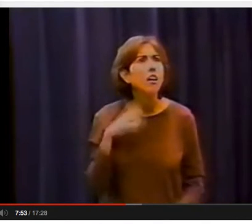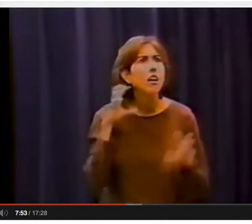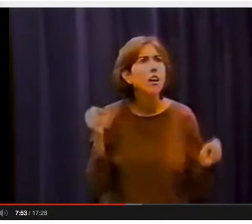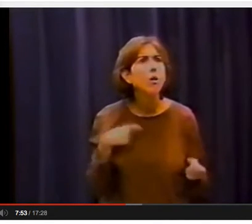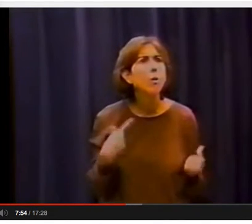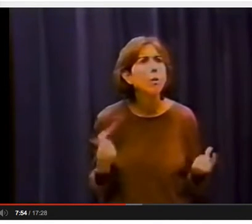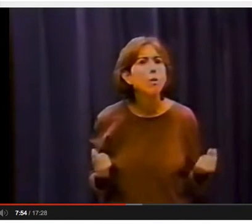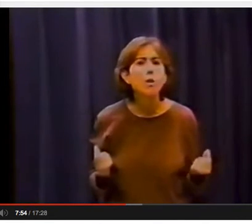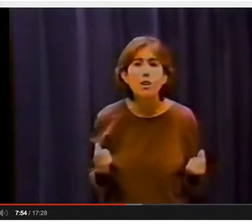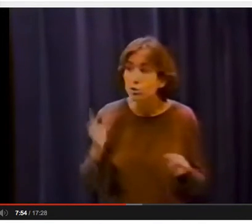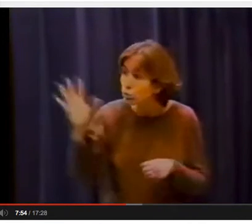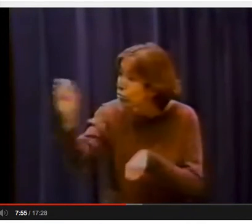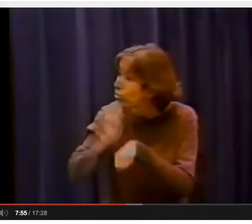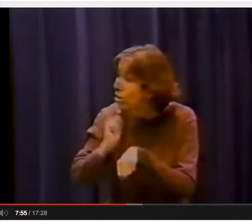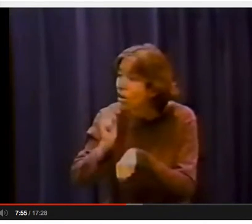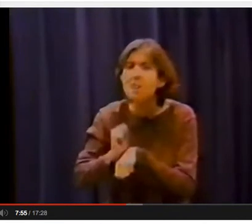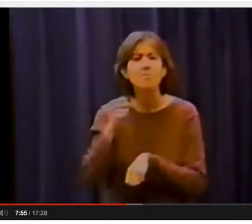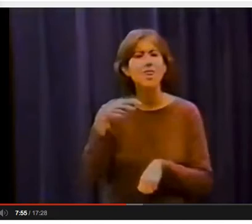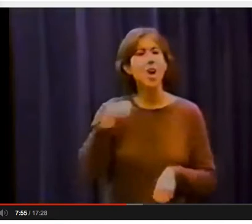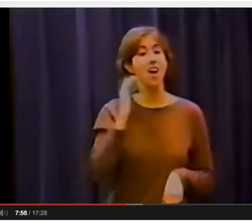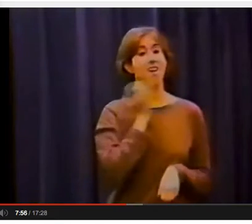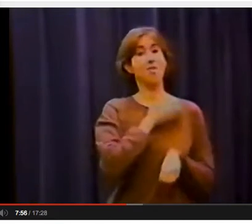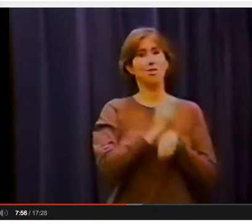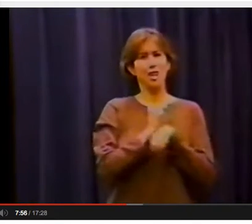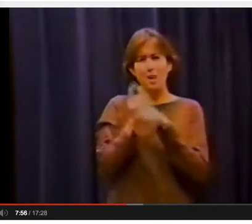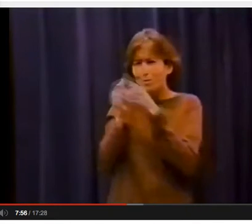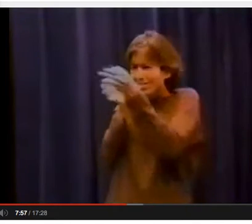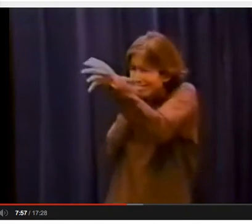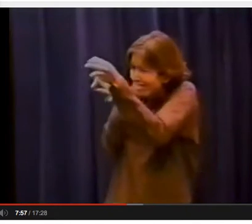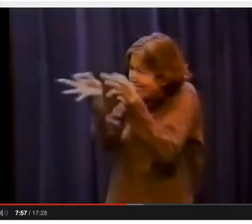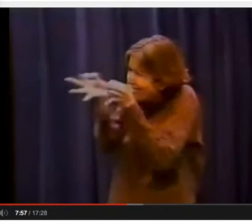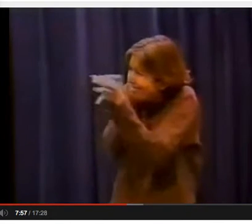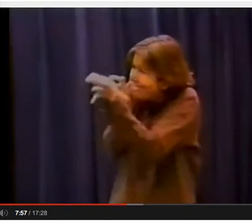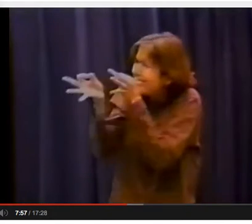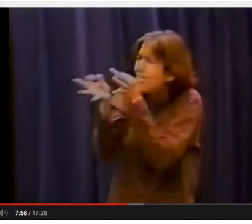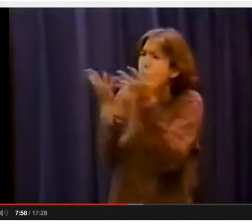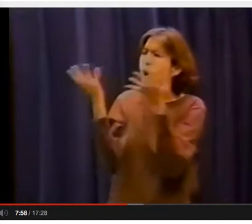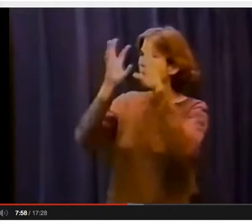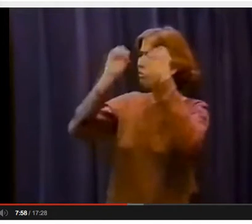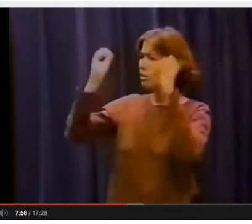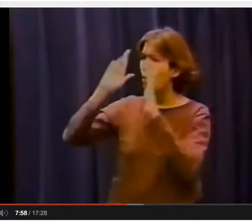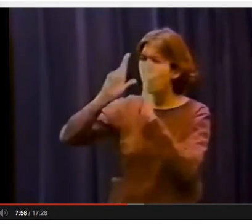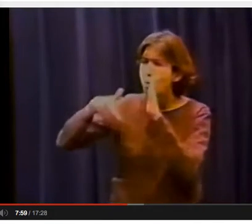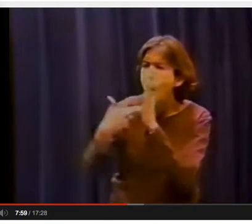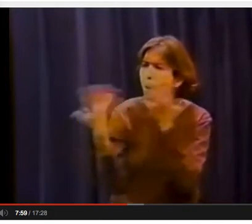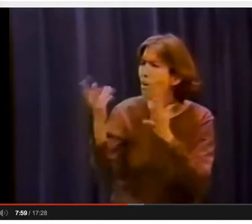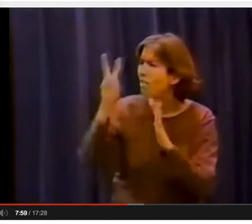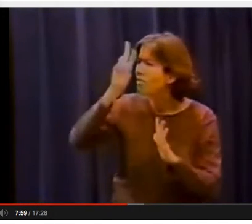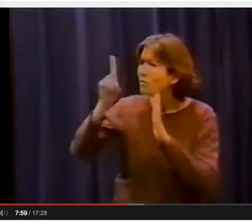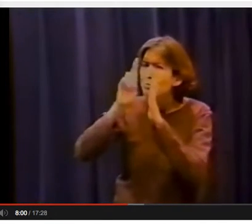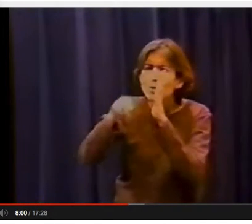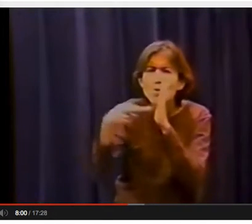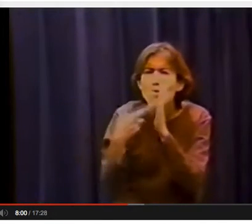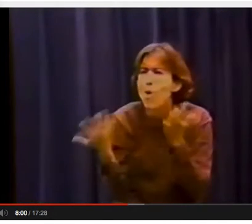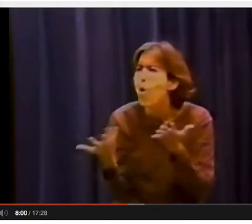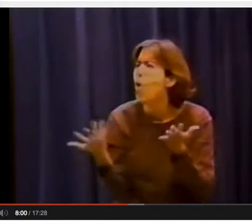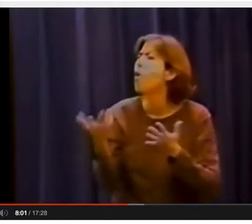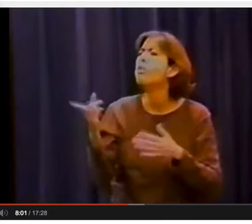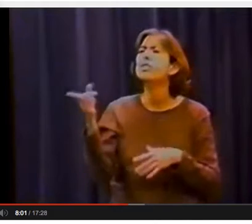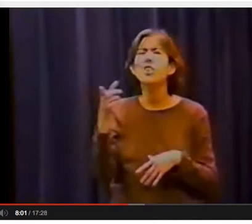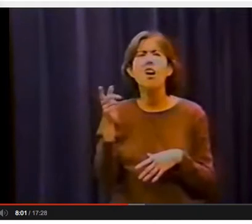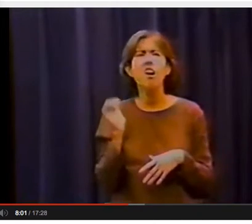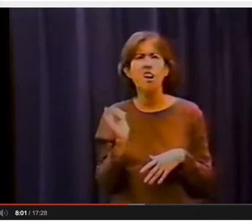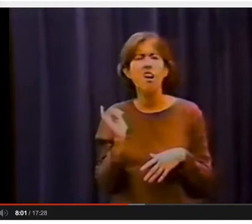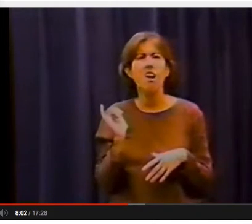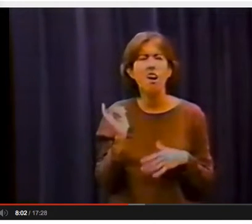vice president and a president and a treasurer. A lot of our kids don't understand that that's how some meetings work. I had to explain what the